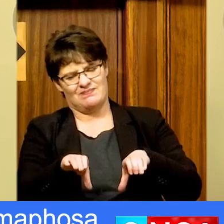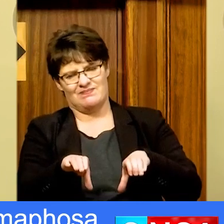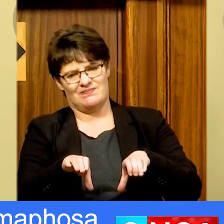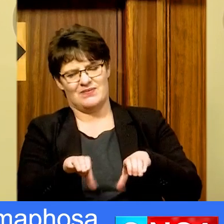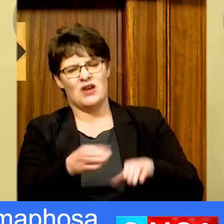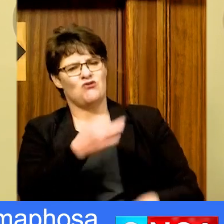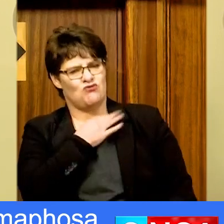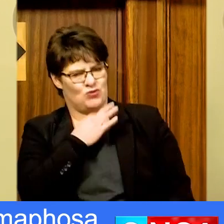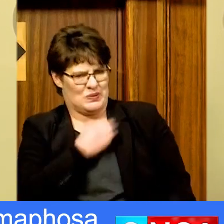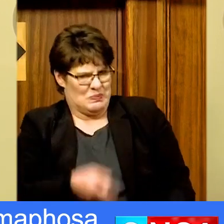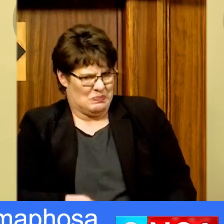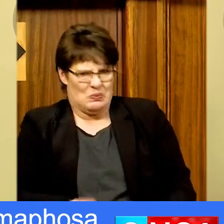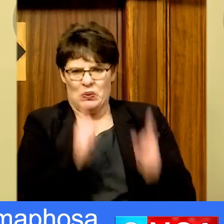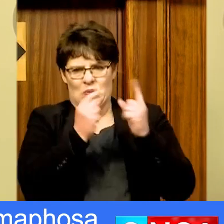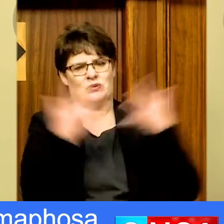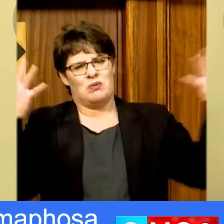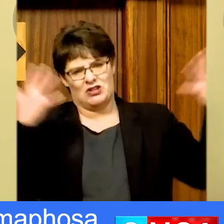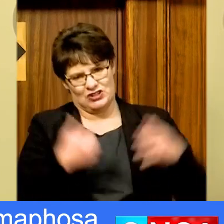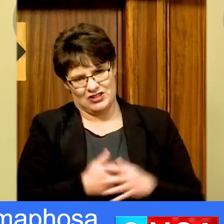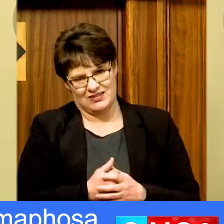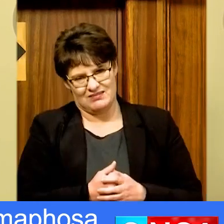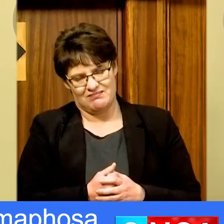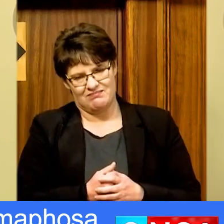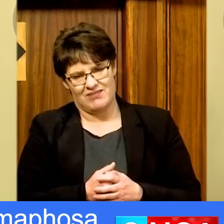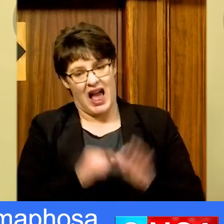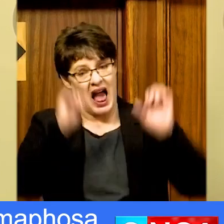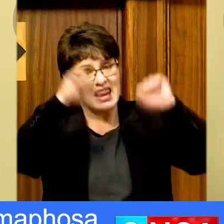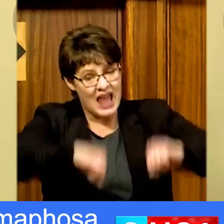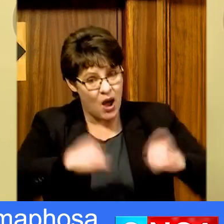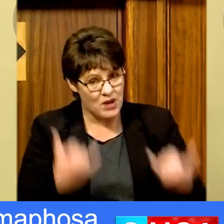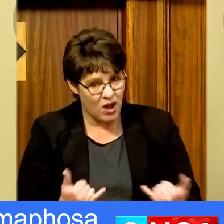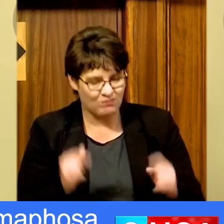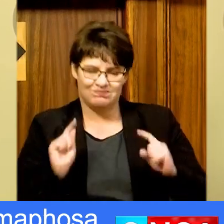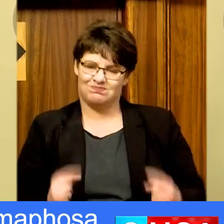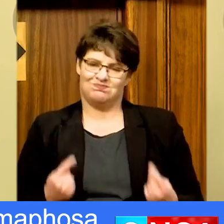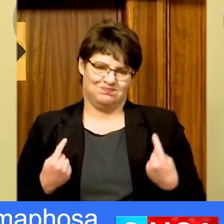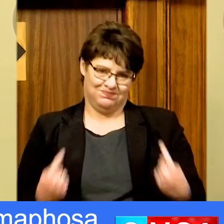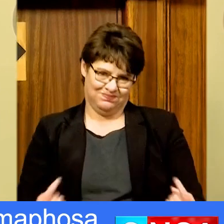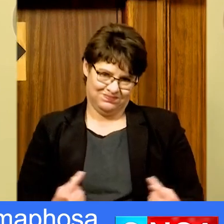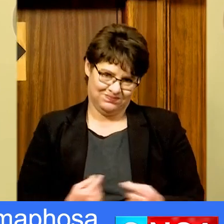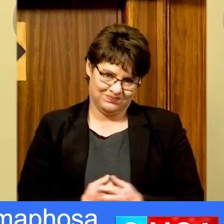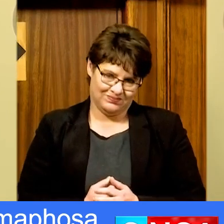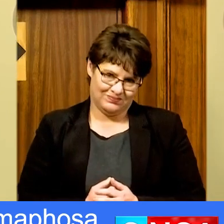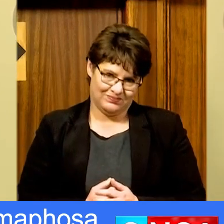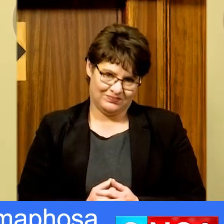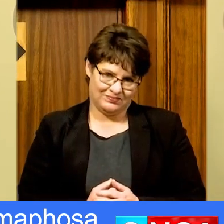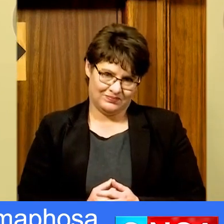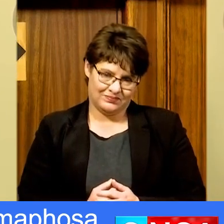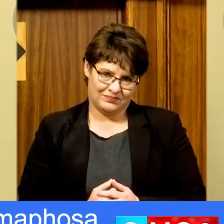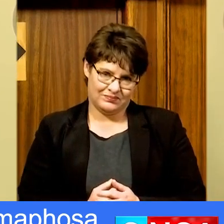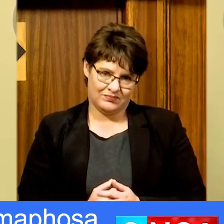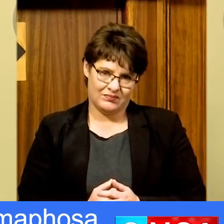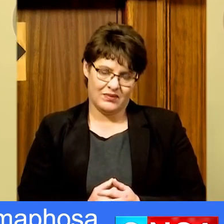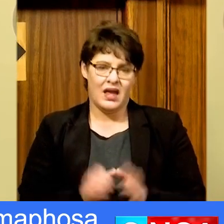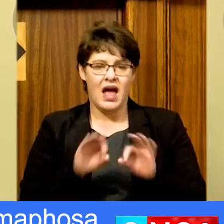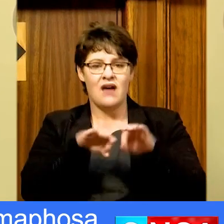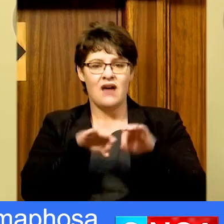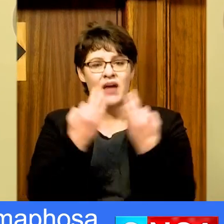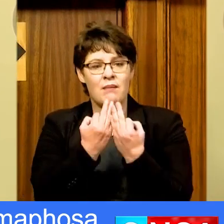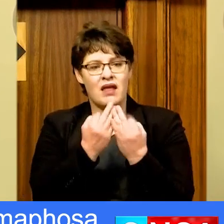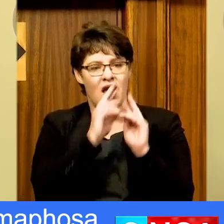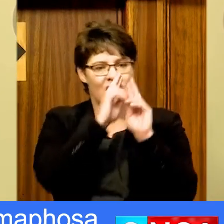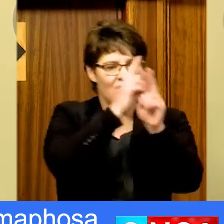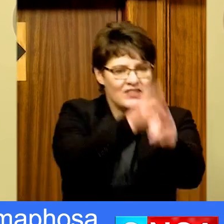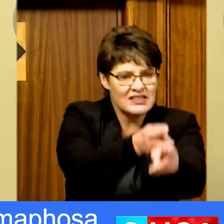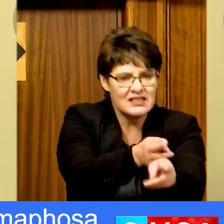too much of a risk to permit at this stage. For this reason, family